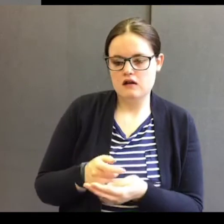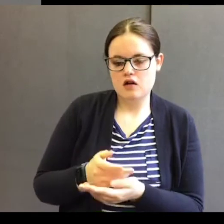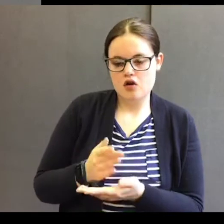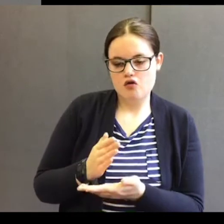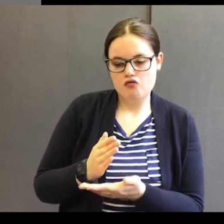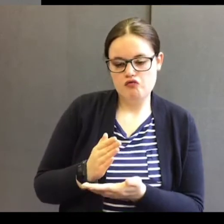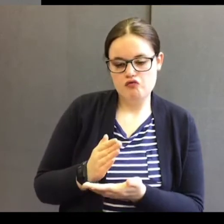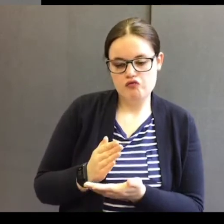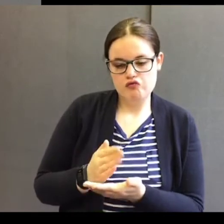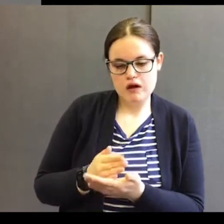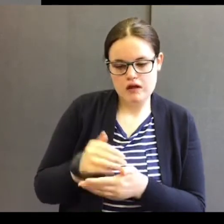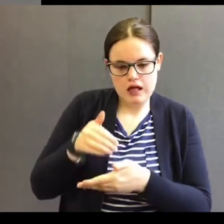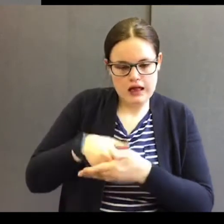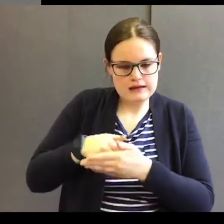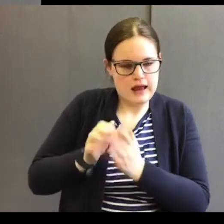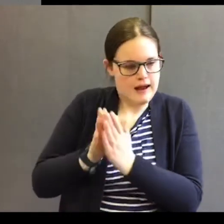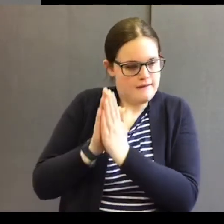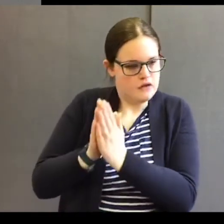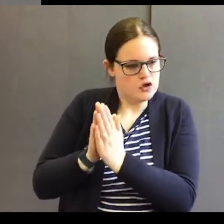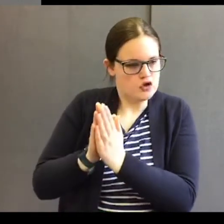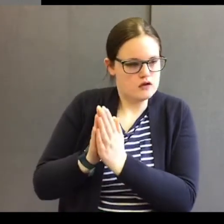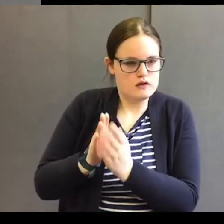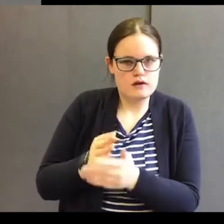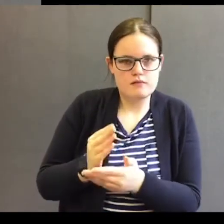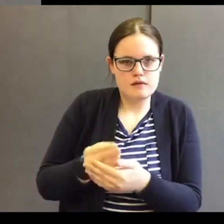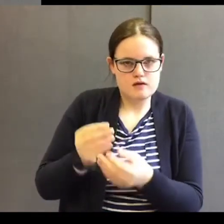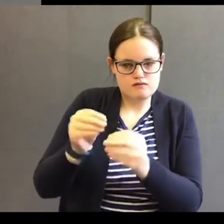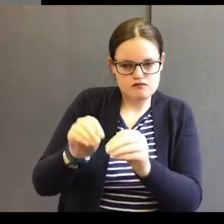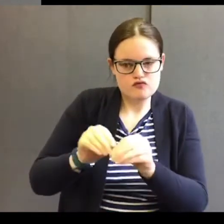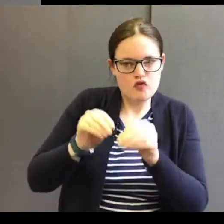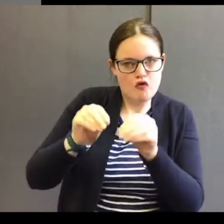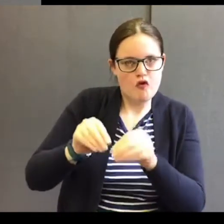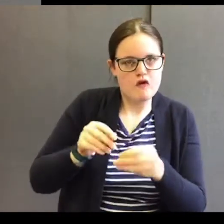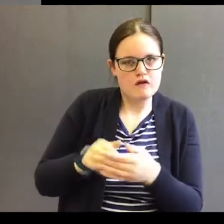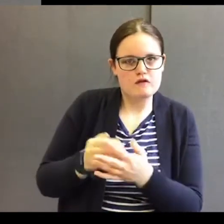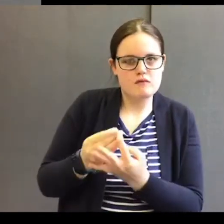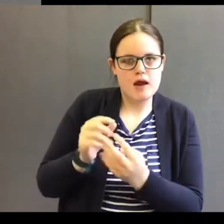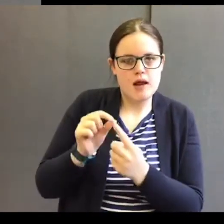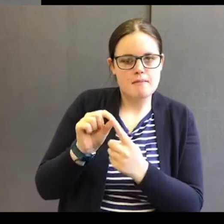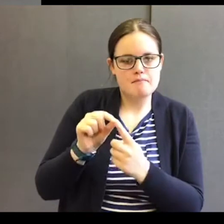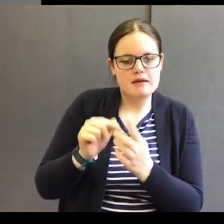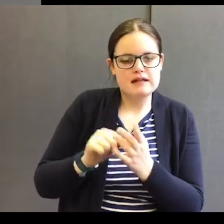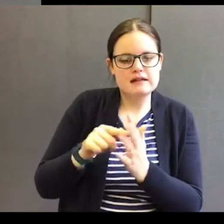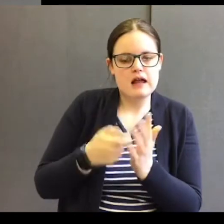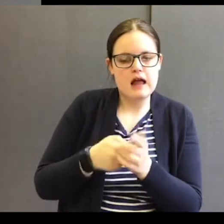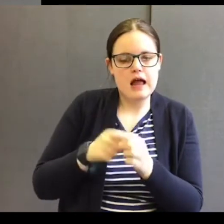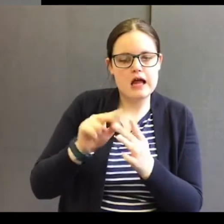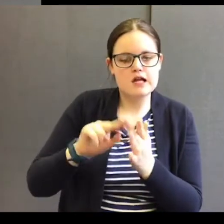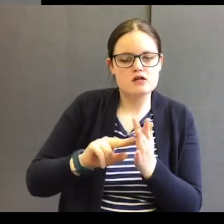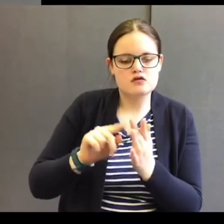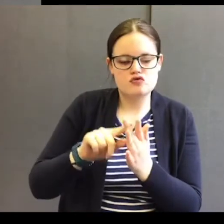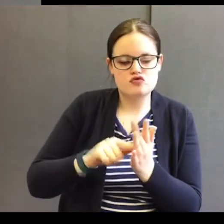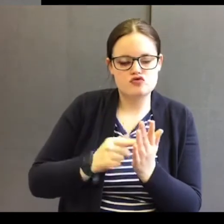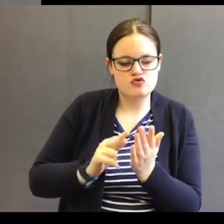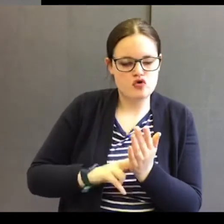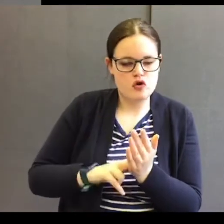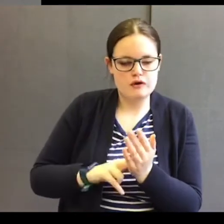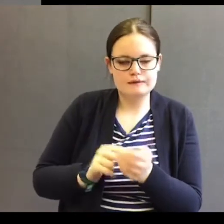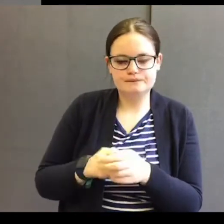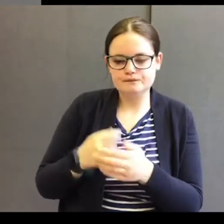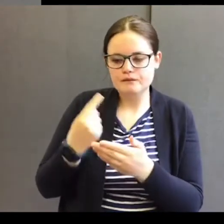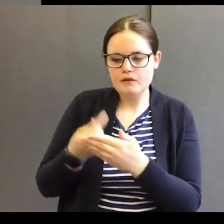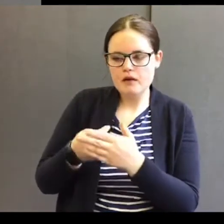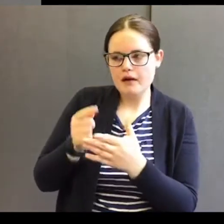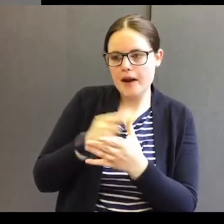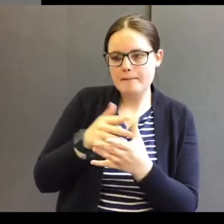real inner religion that was being taught by Peter and by John and